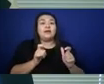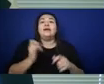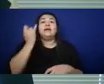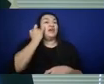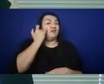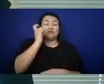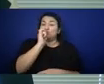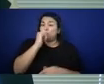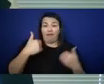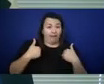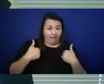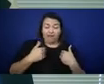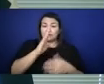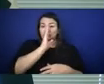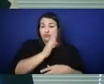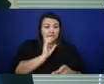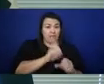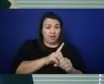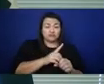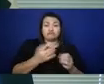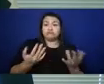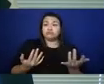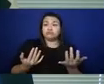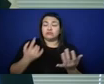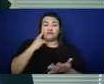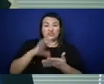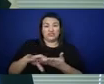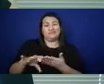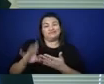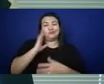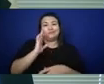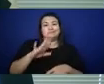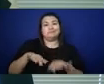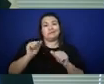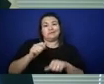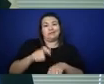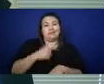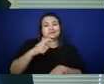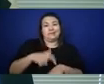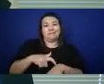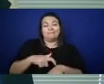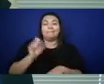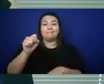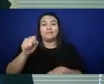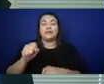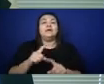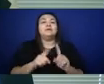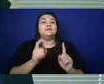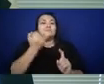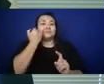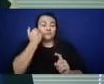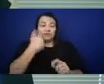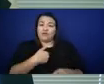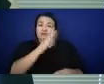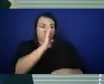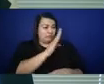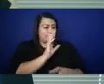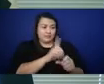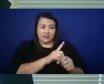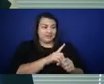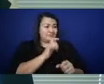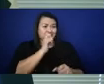en route now. And so if you have direct deposit, you will see that money in your bank account pretty